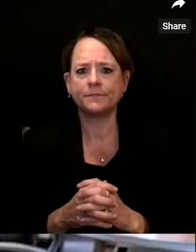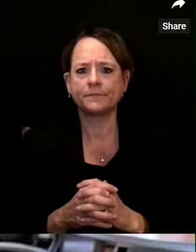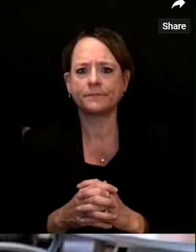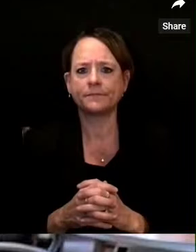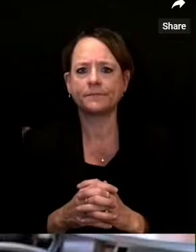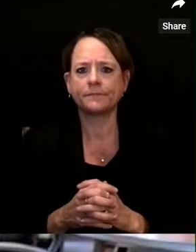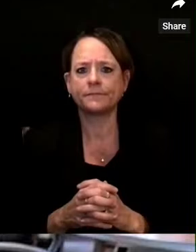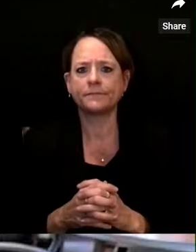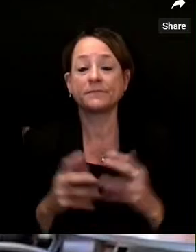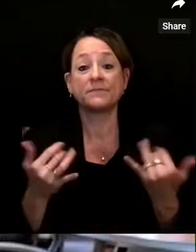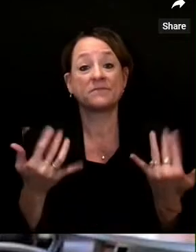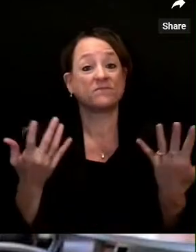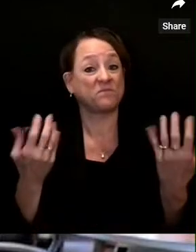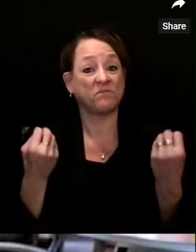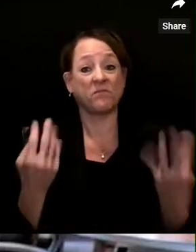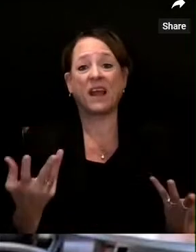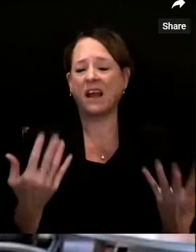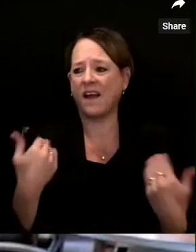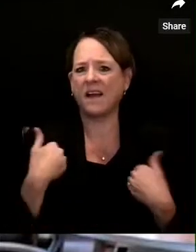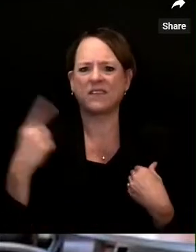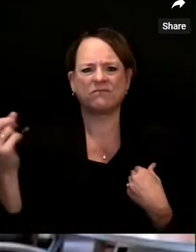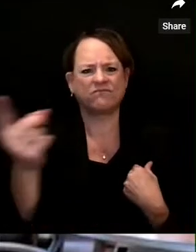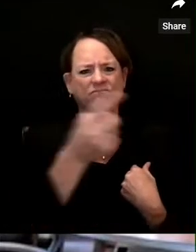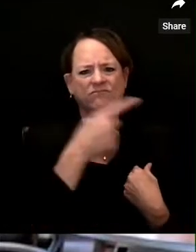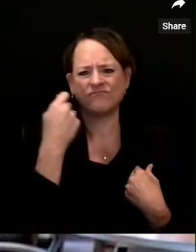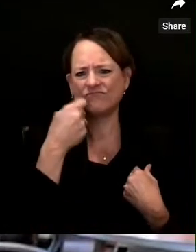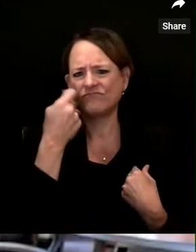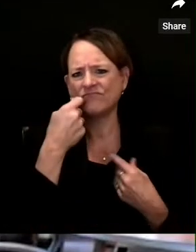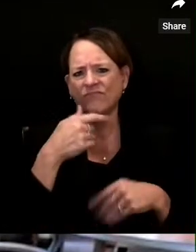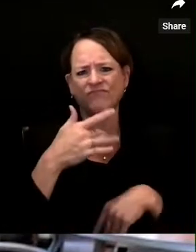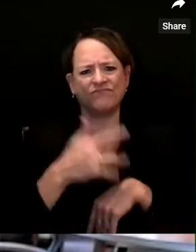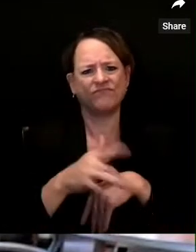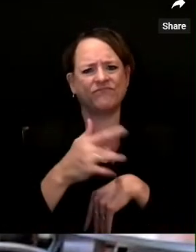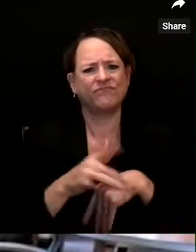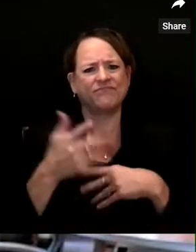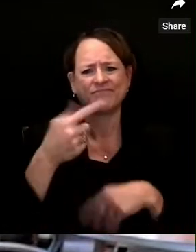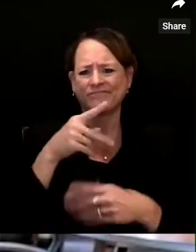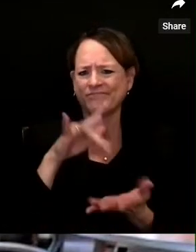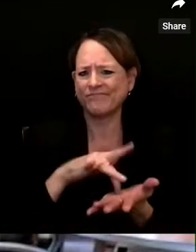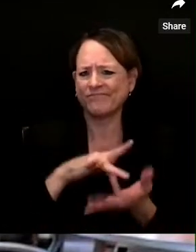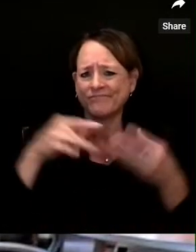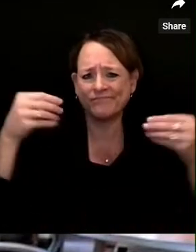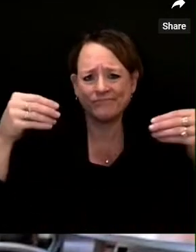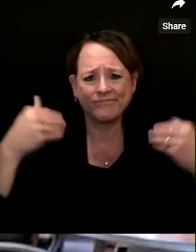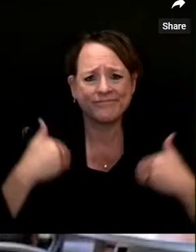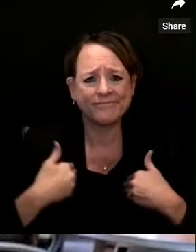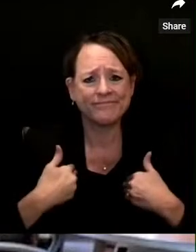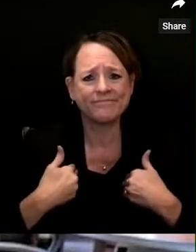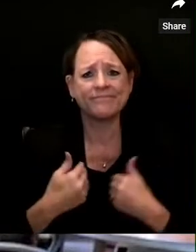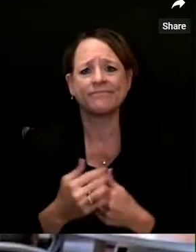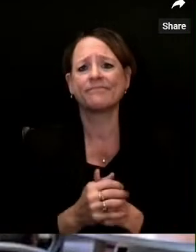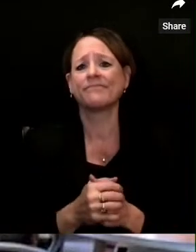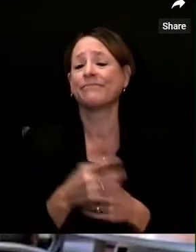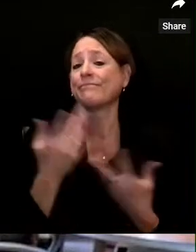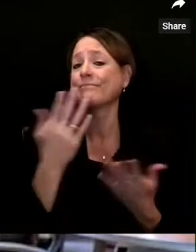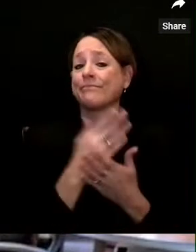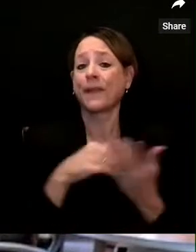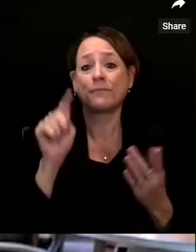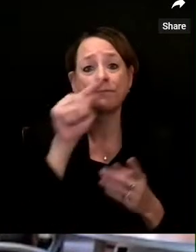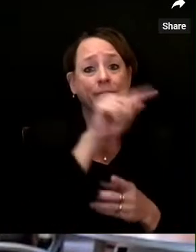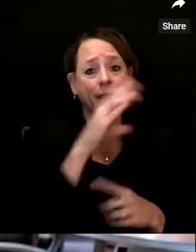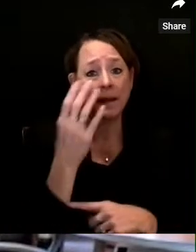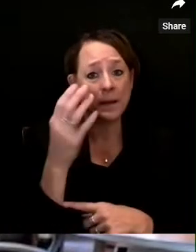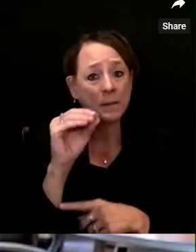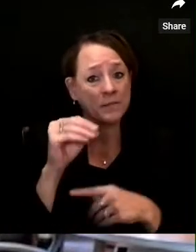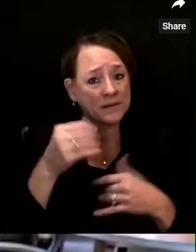at pharmacies, increasingly available through places of employment, available still in the healthcare setting, but